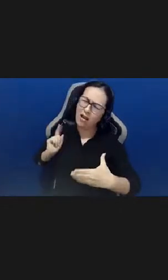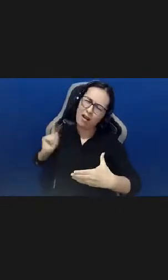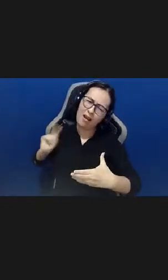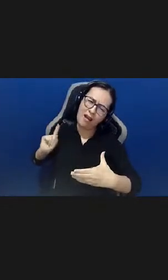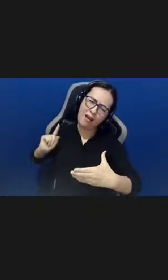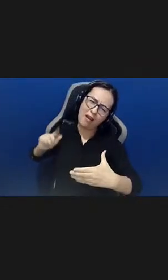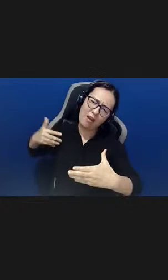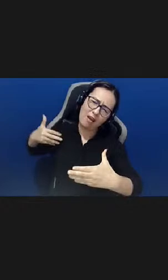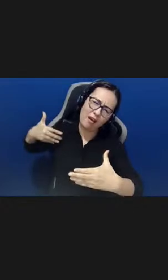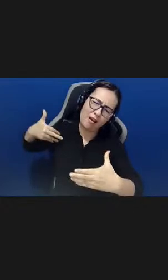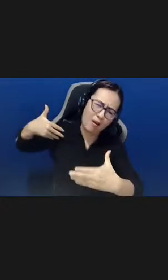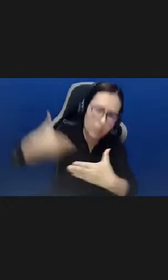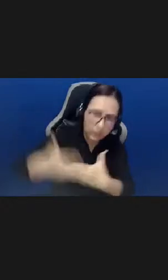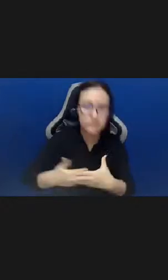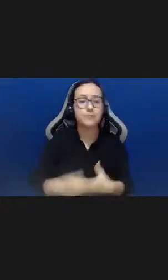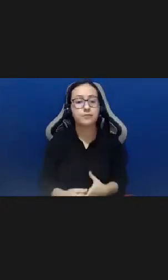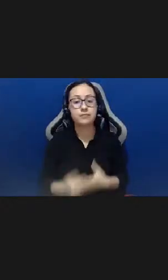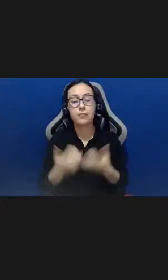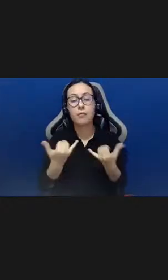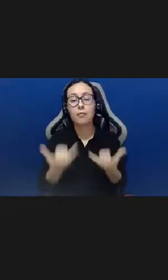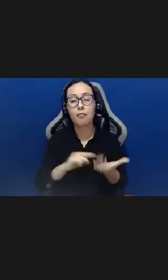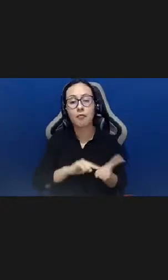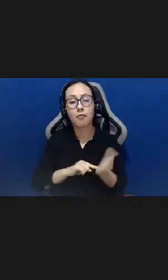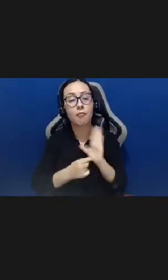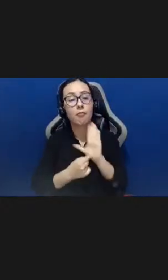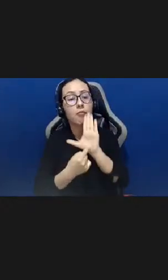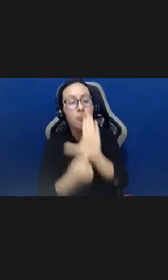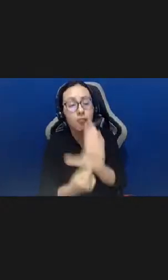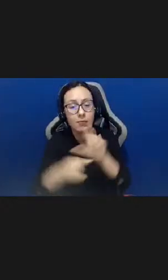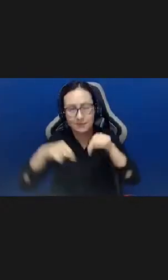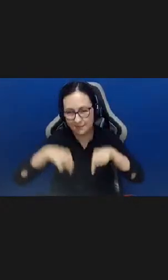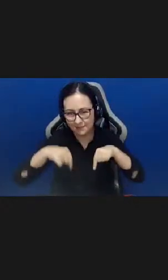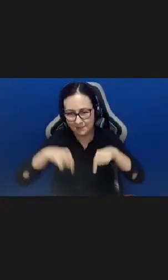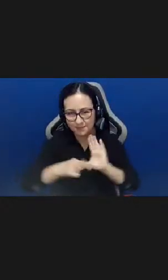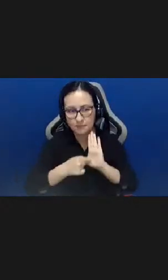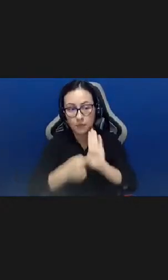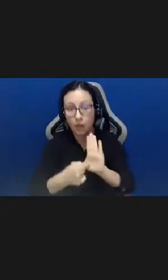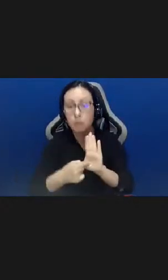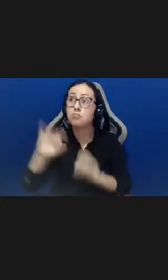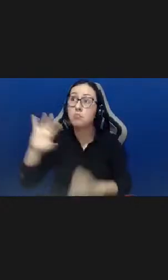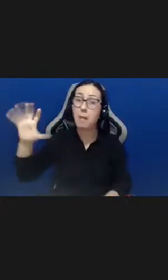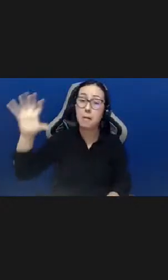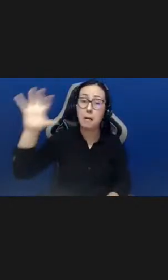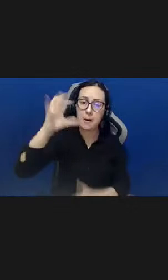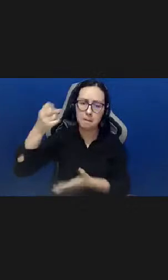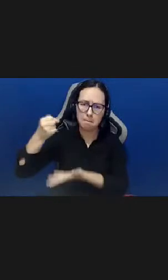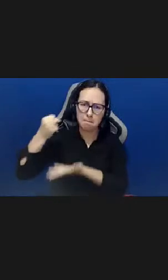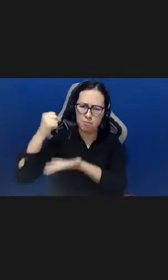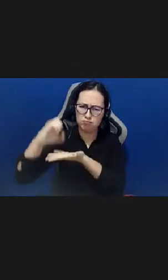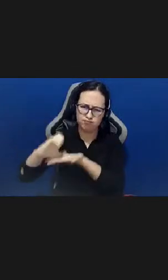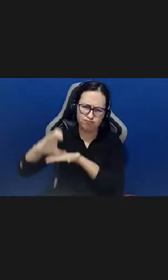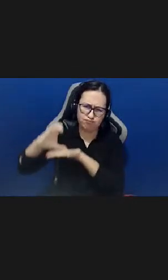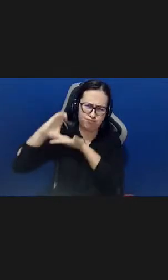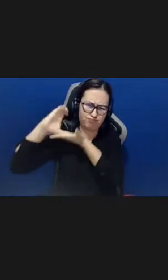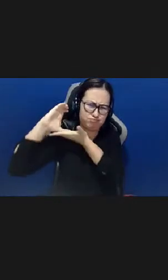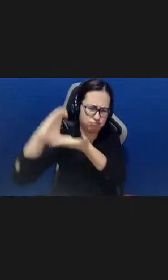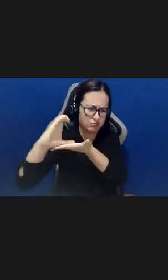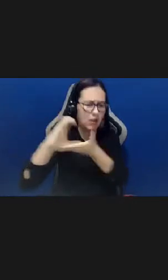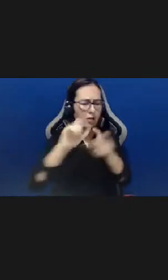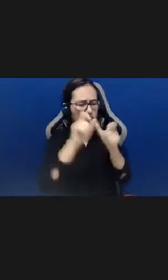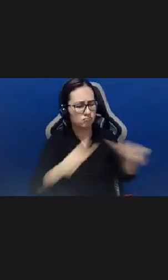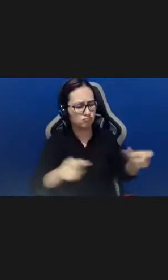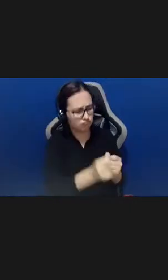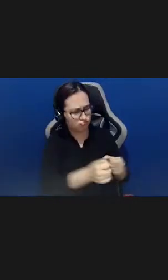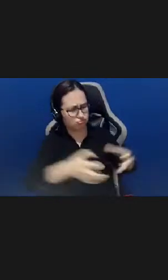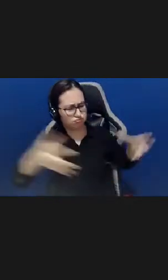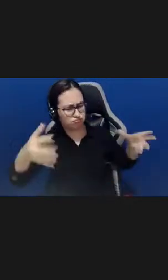talking about high-income countries that have poured a lot of money into supporting the general population. And we need to understand that the